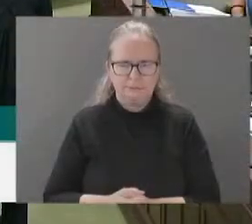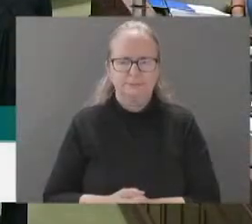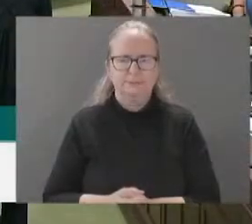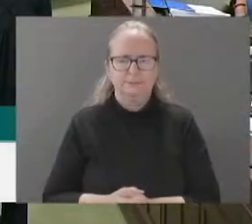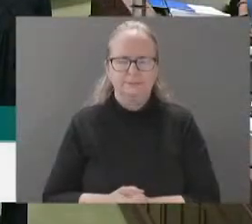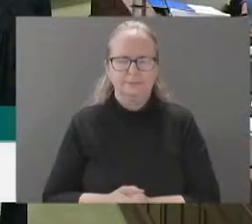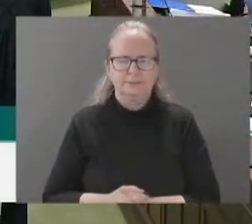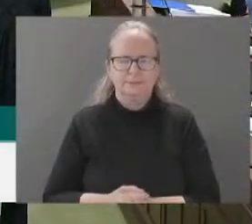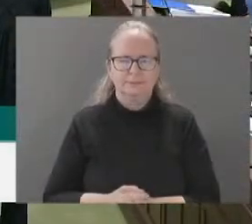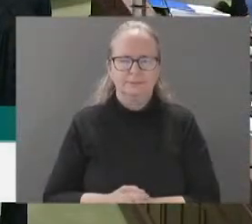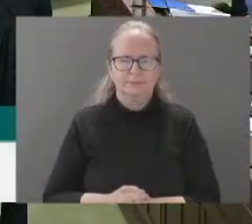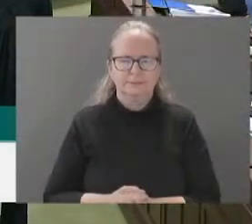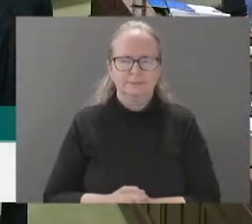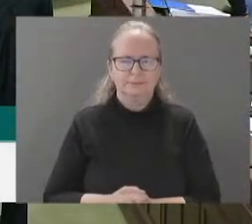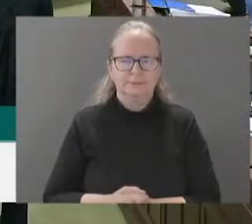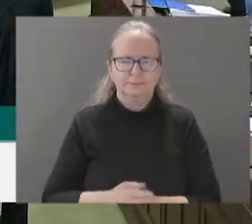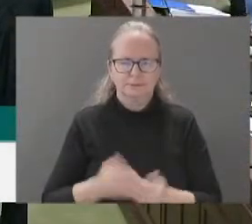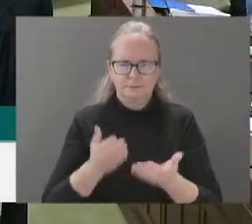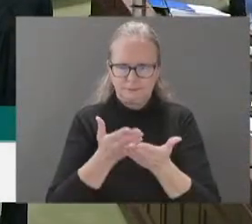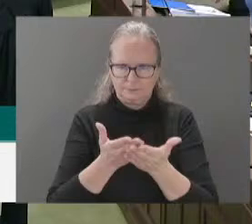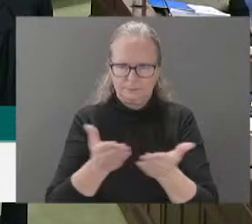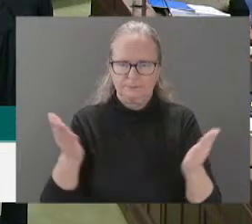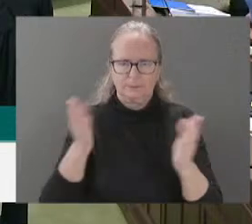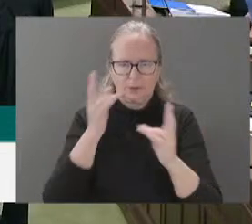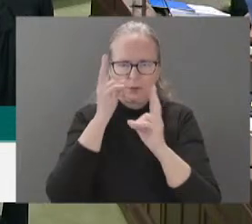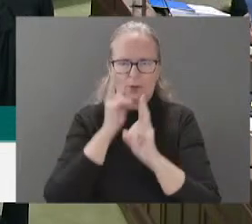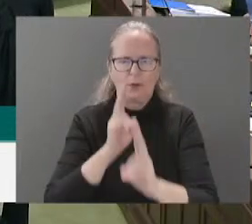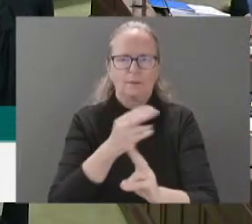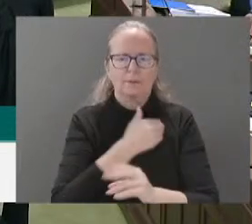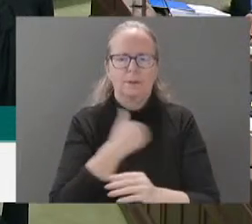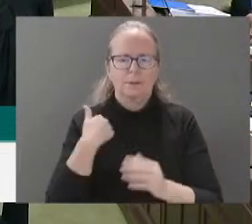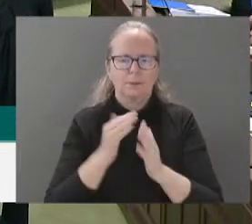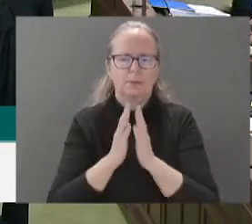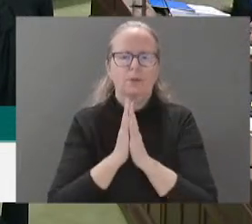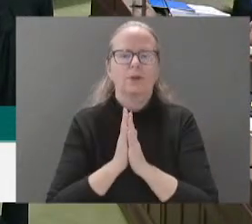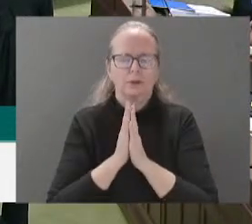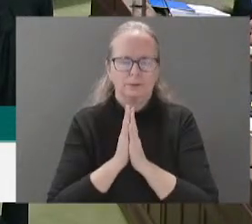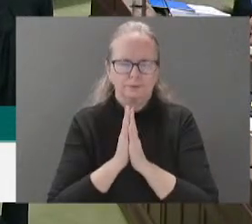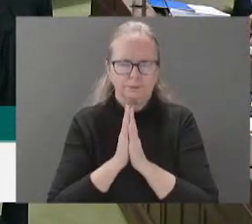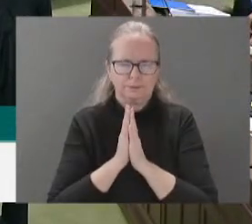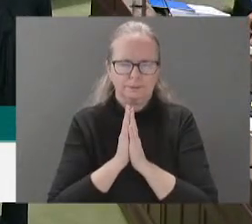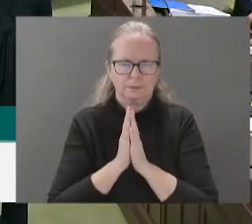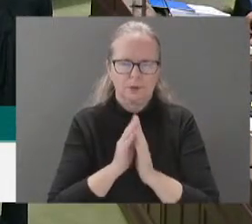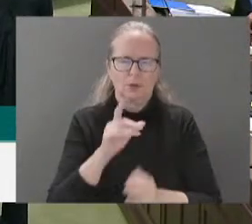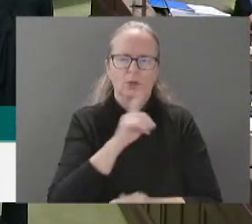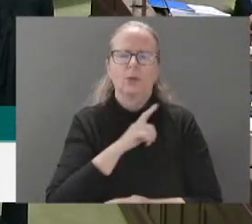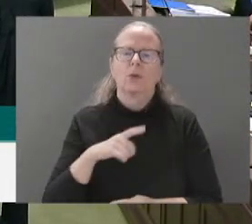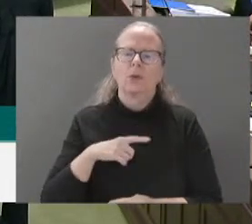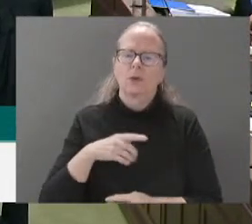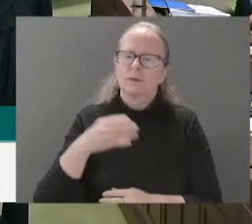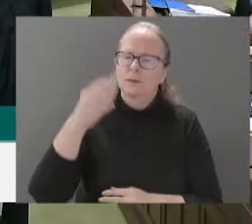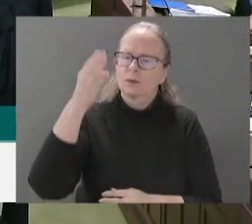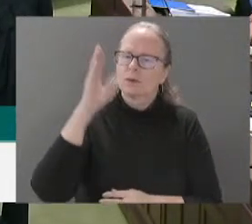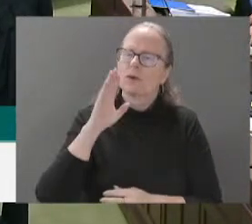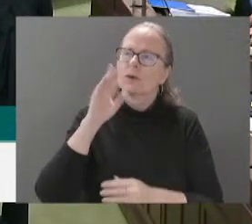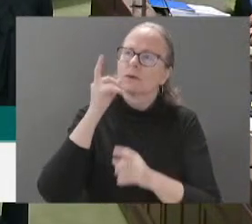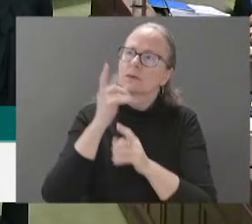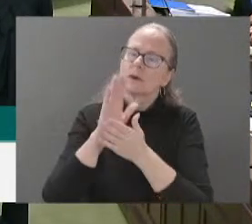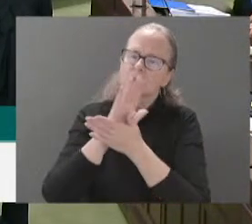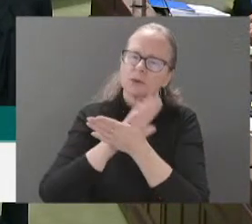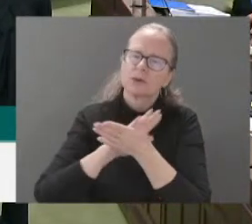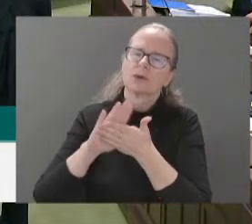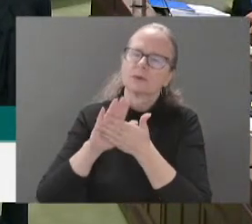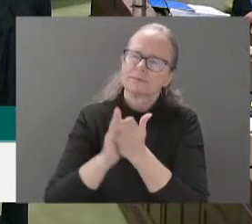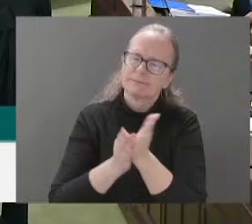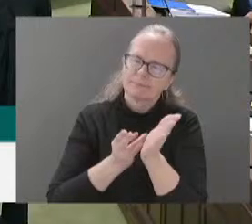honorable members the prayer Lord the god of righteousness and Truth Grant to our King to his